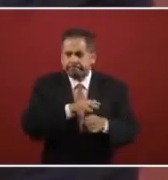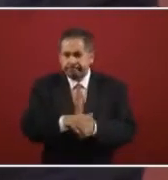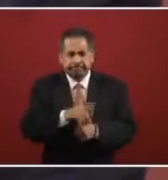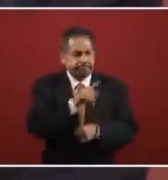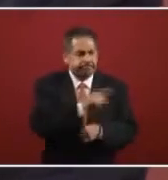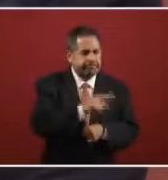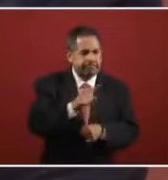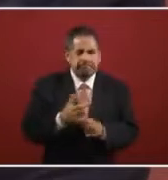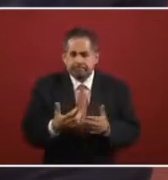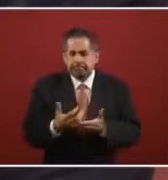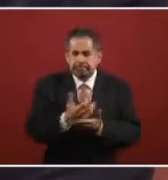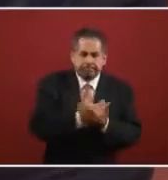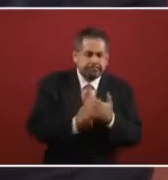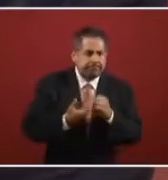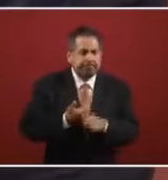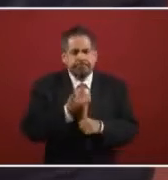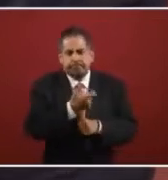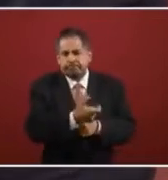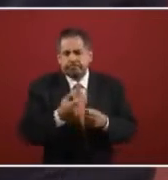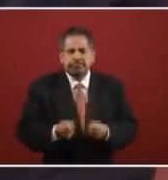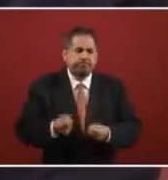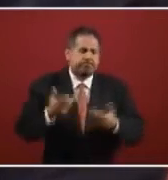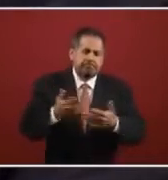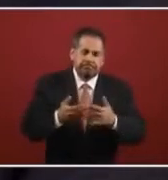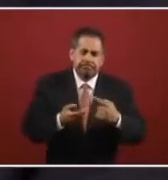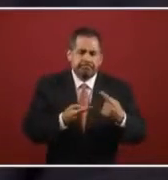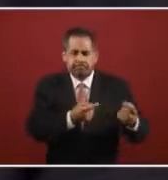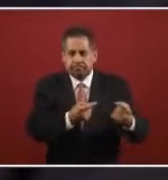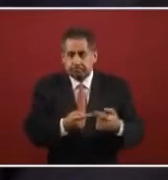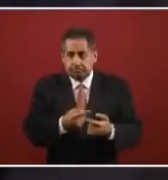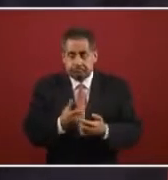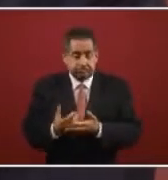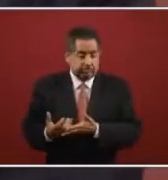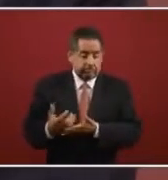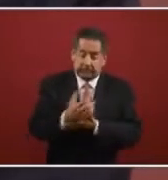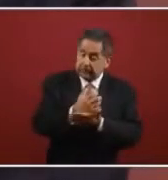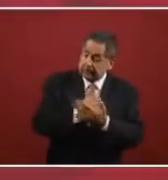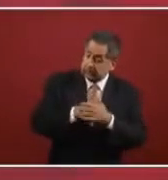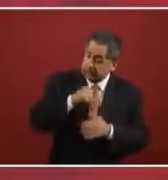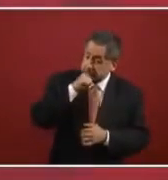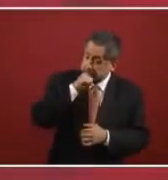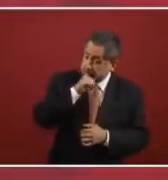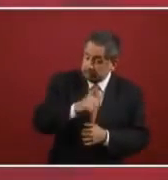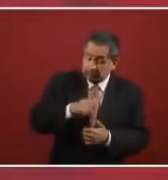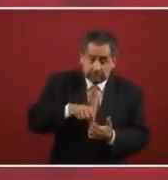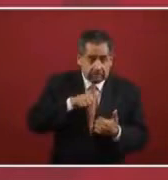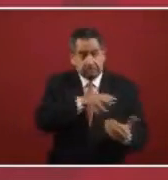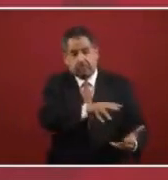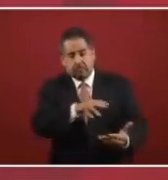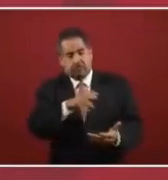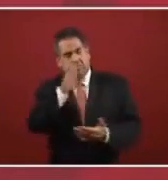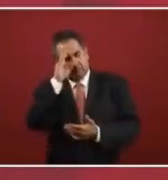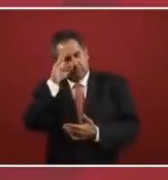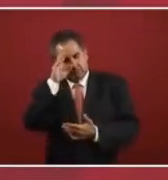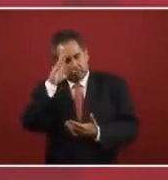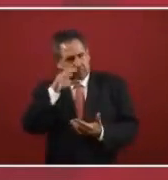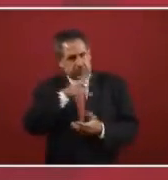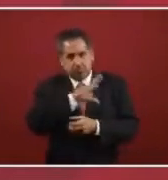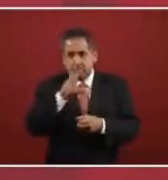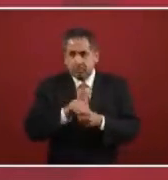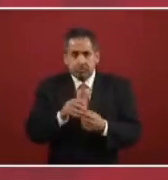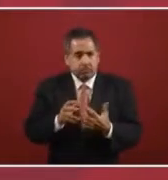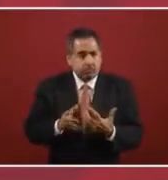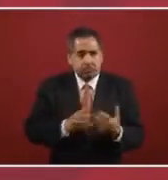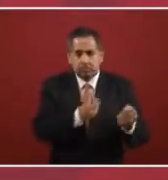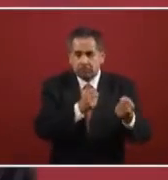cuánto company, cobraban, what companies, how es much que they se charge, regalan en todo. because they were taking too much in todo. everything.